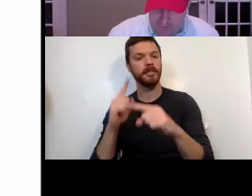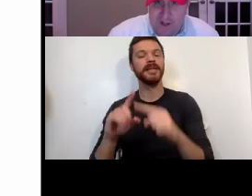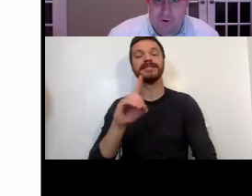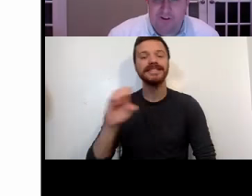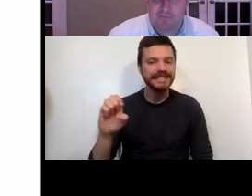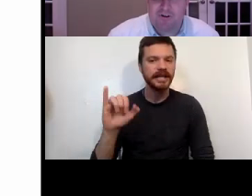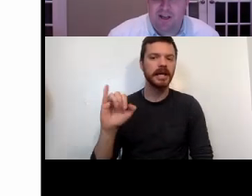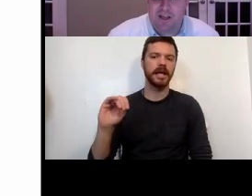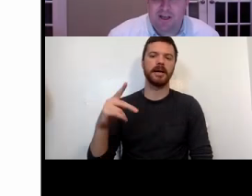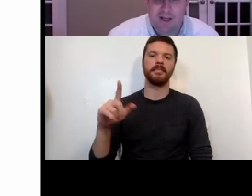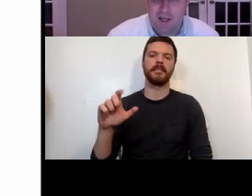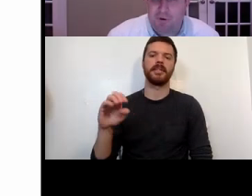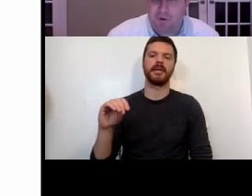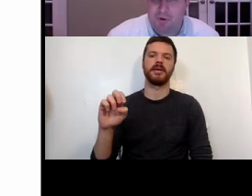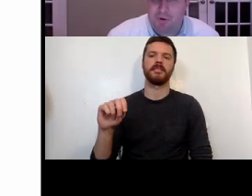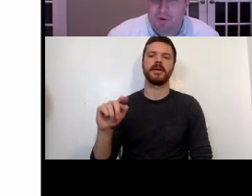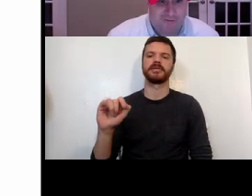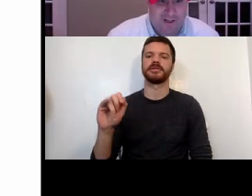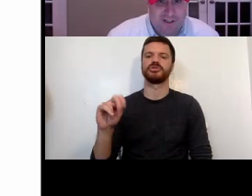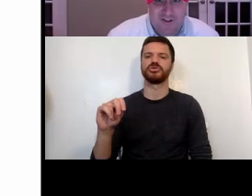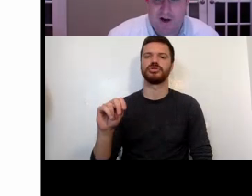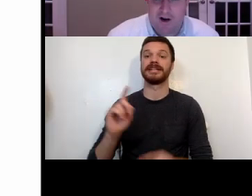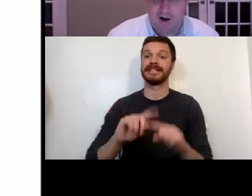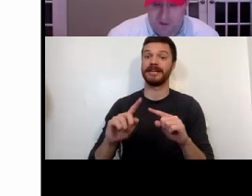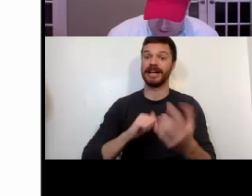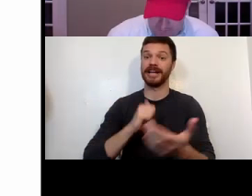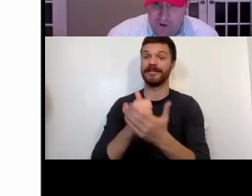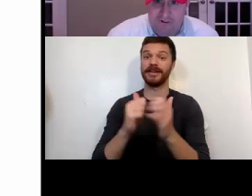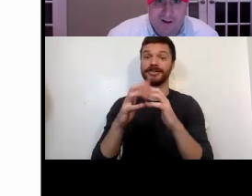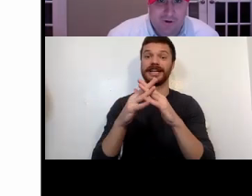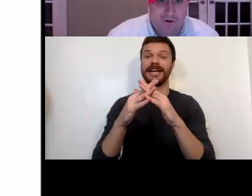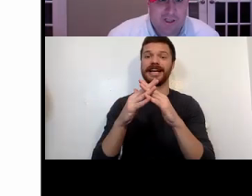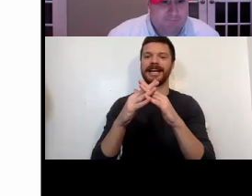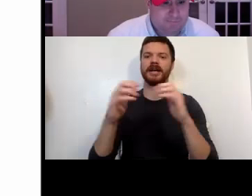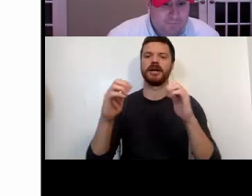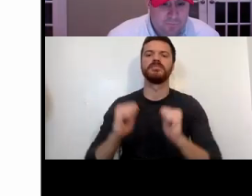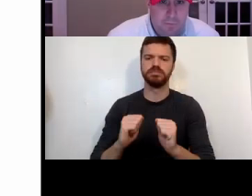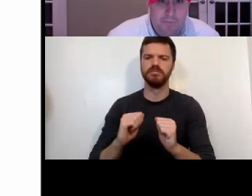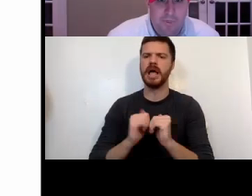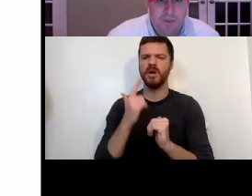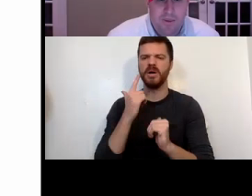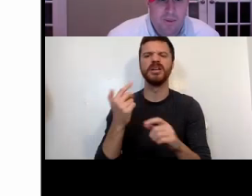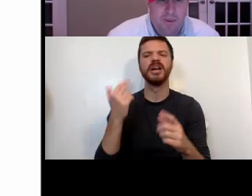we attempt to de-implement different interventions that are low value.